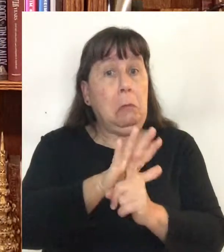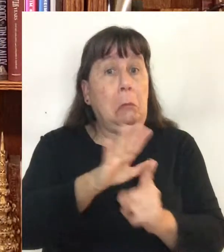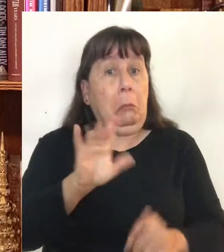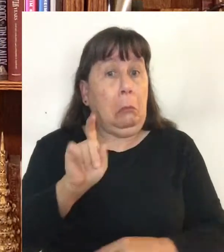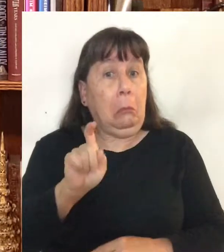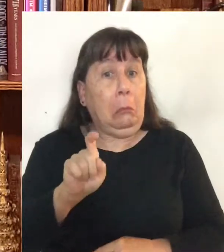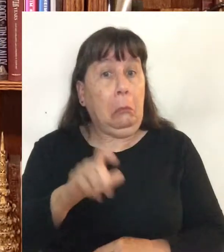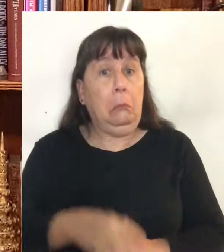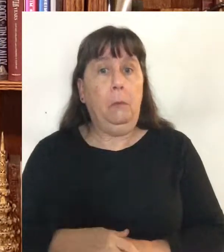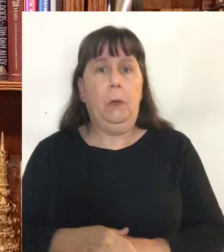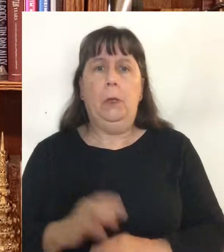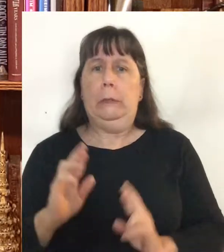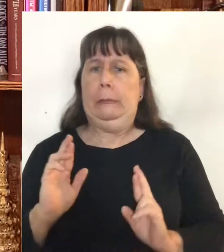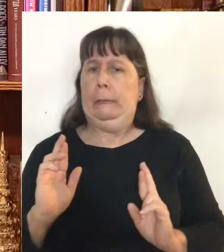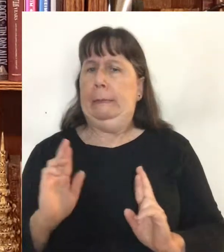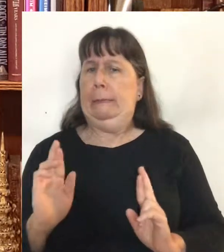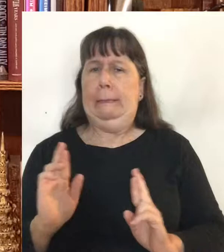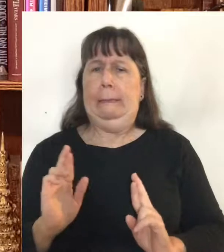Is twerking still a thing?